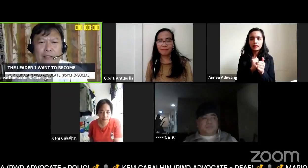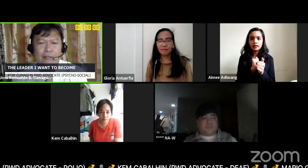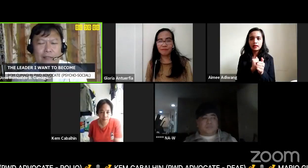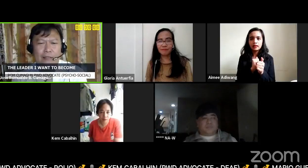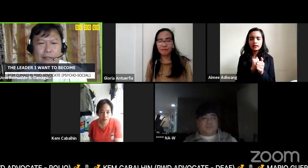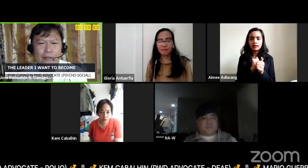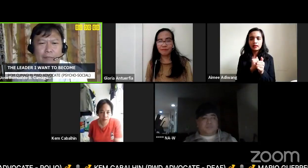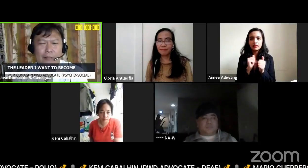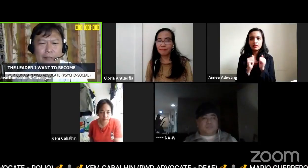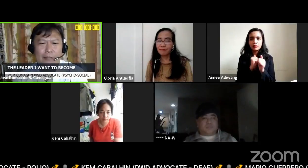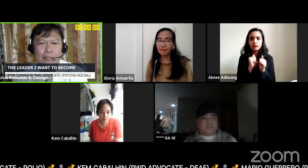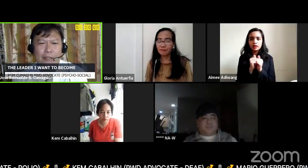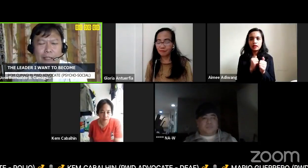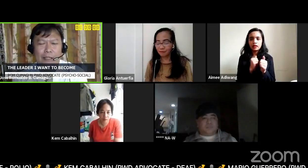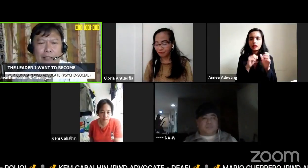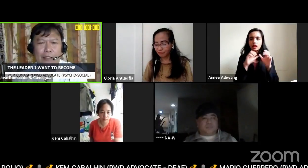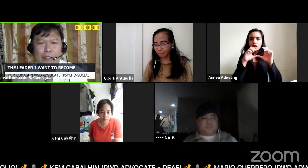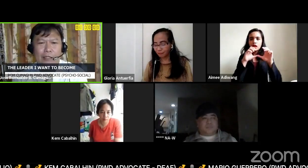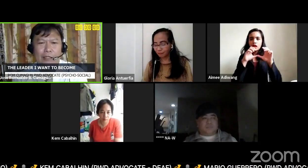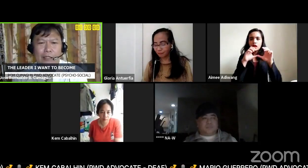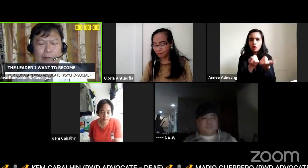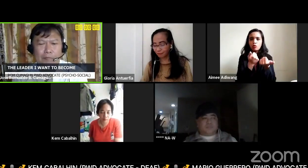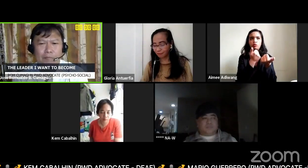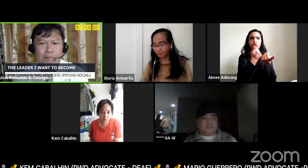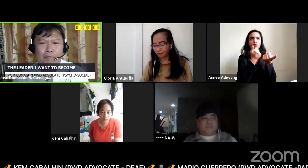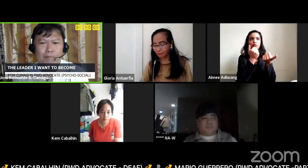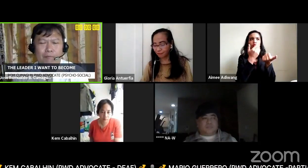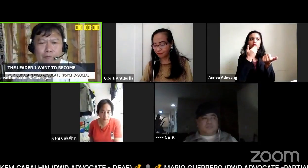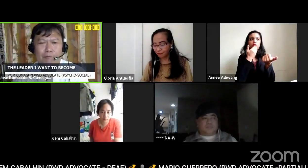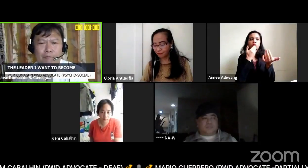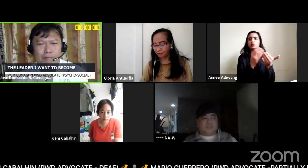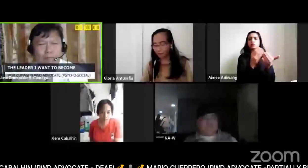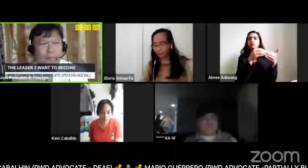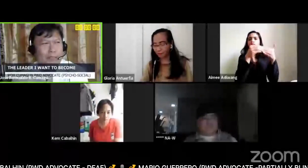or boldness. I think